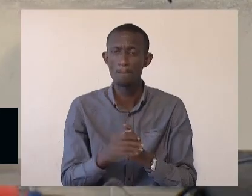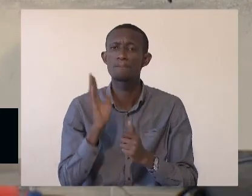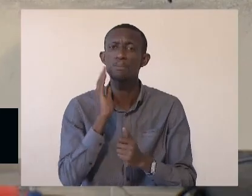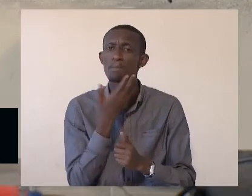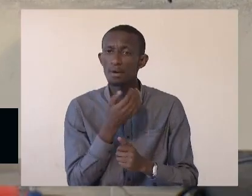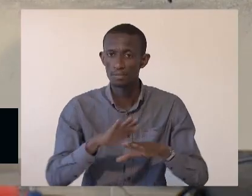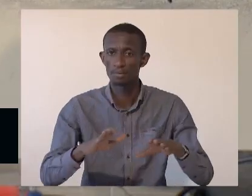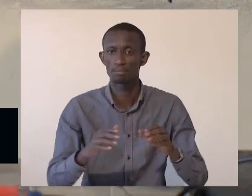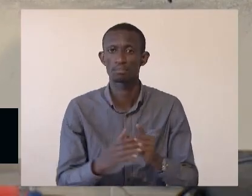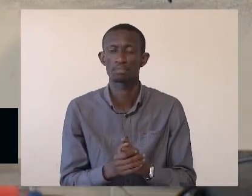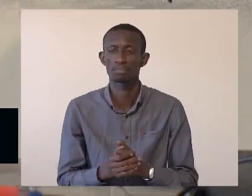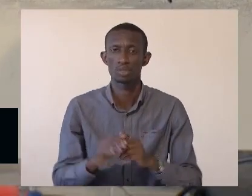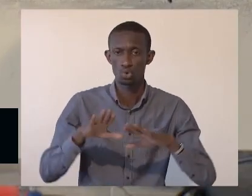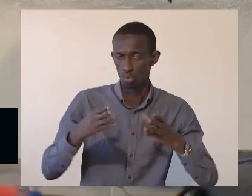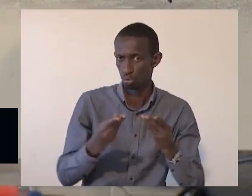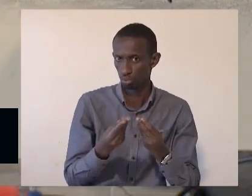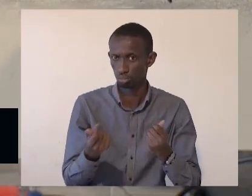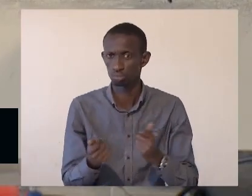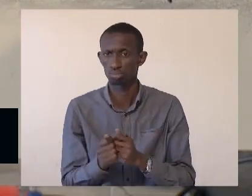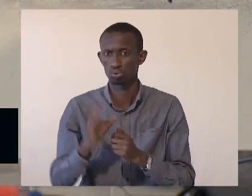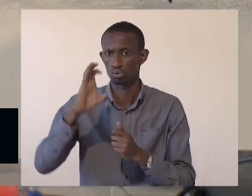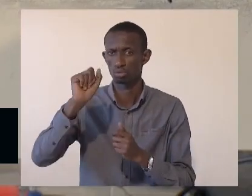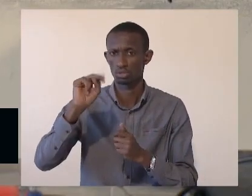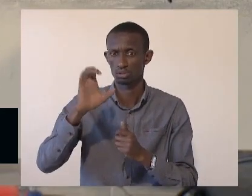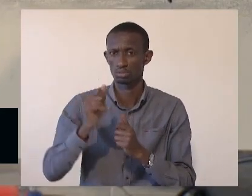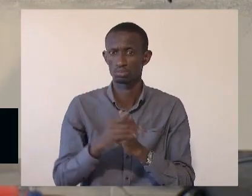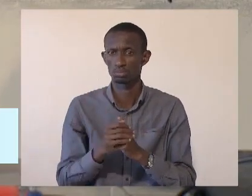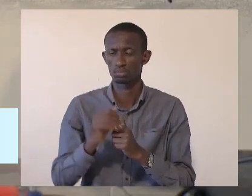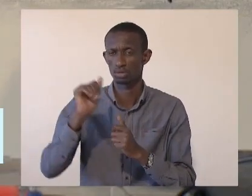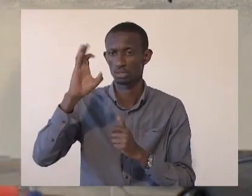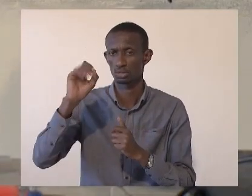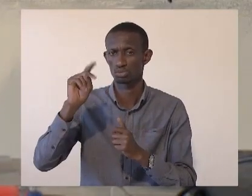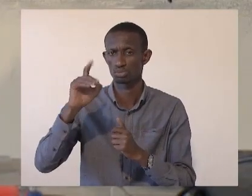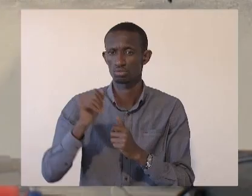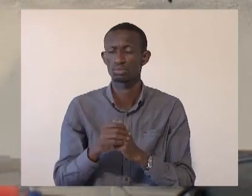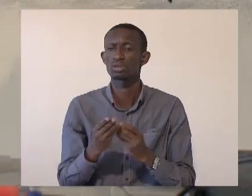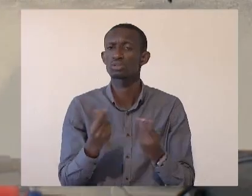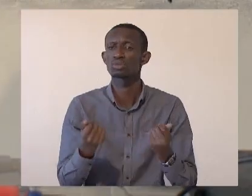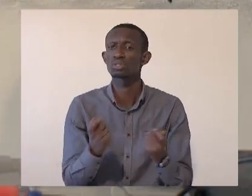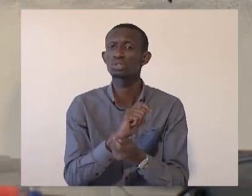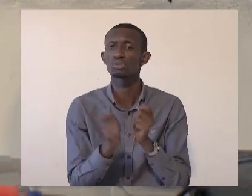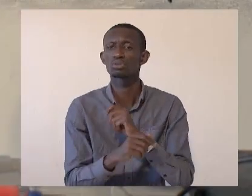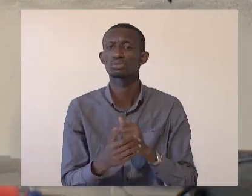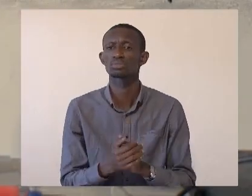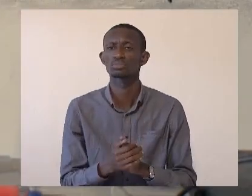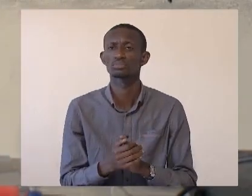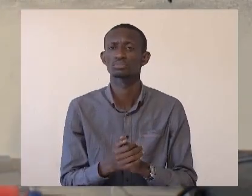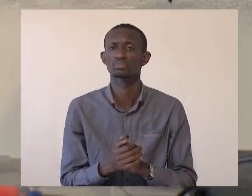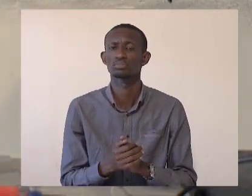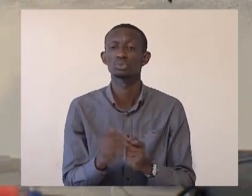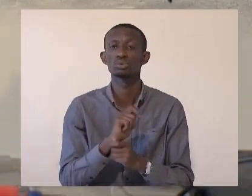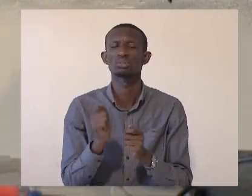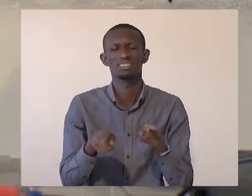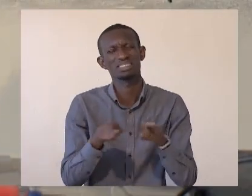water or a solution of calcium hydroxide? The solution becomes, we say that it becomes